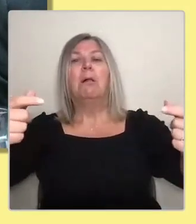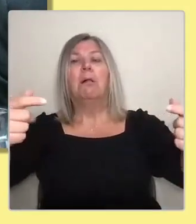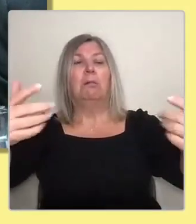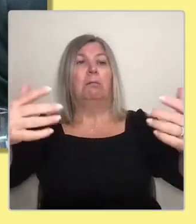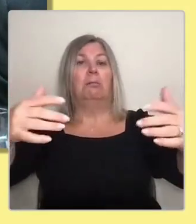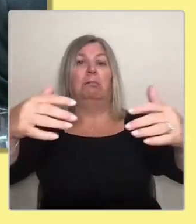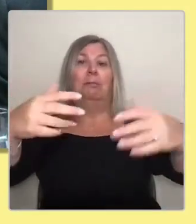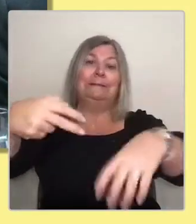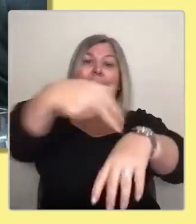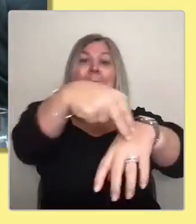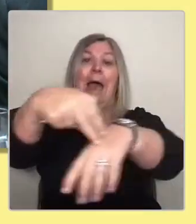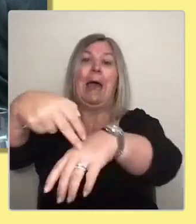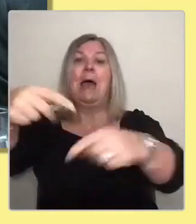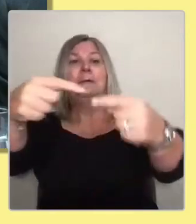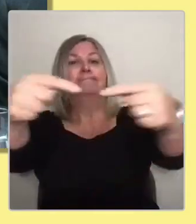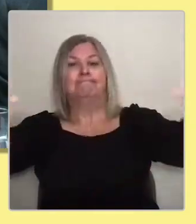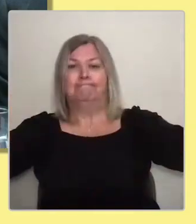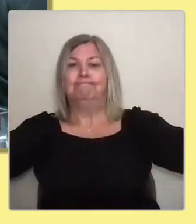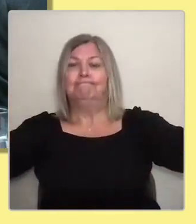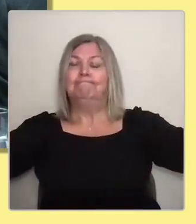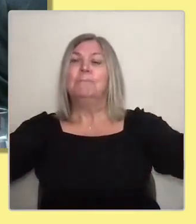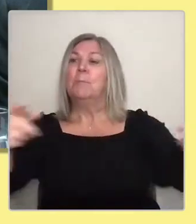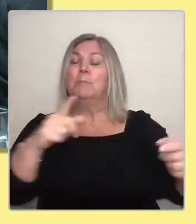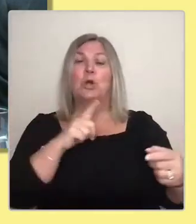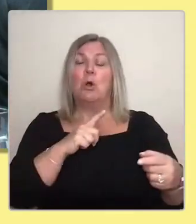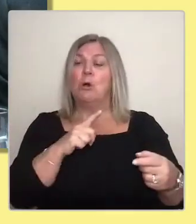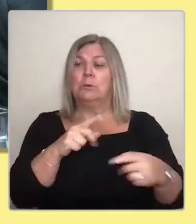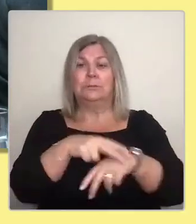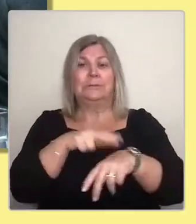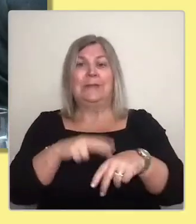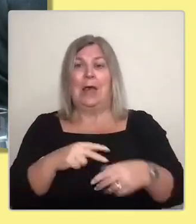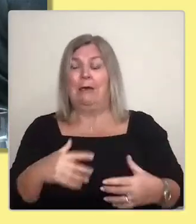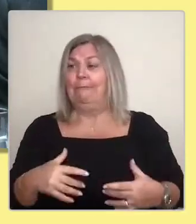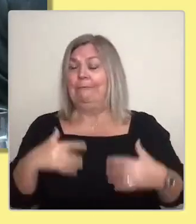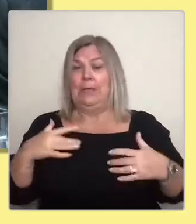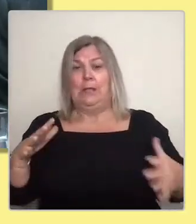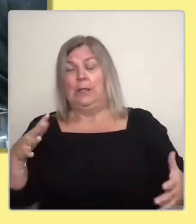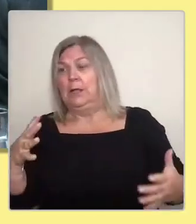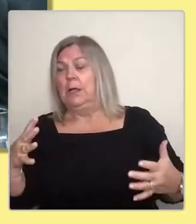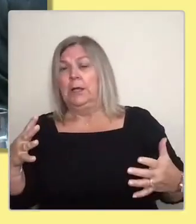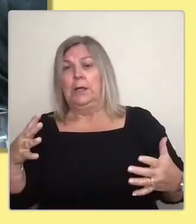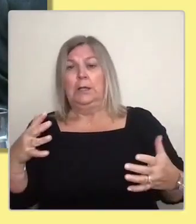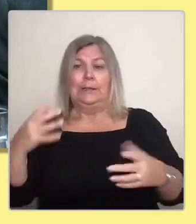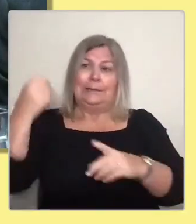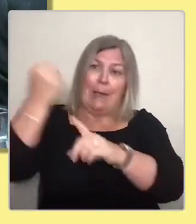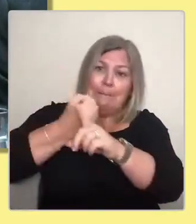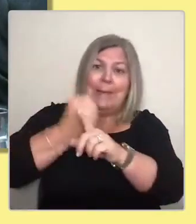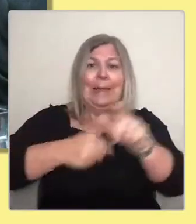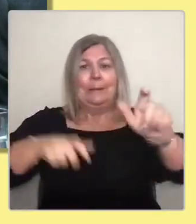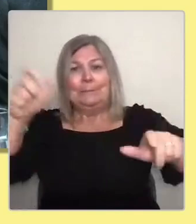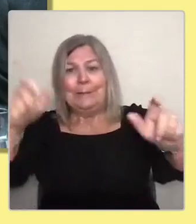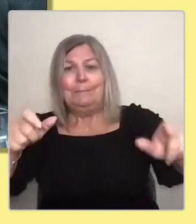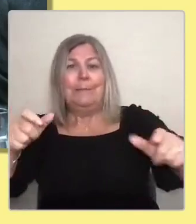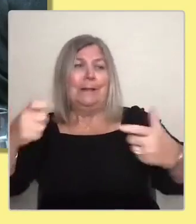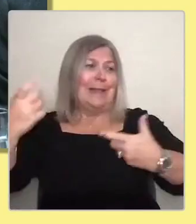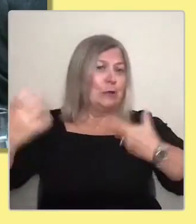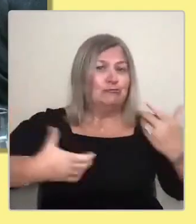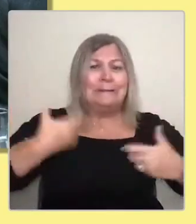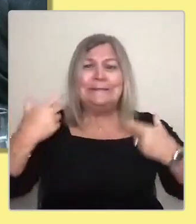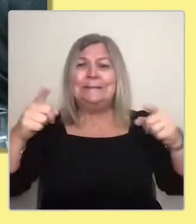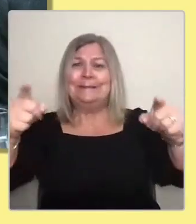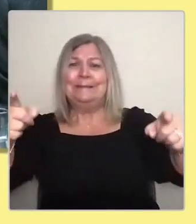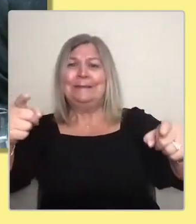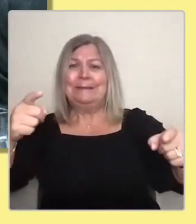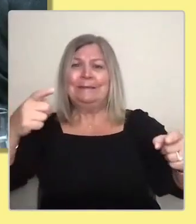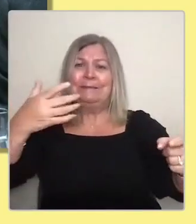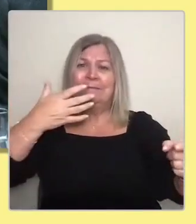women accessing healthcare are feeling like they're running the gauntlet past noisy, potentially aggressive protesters.